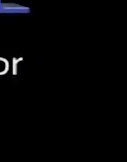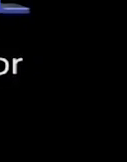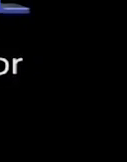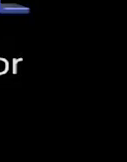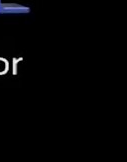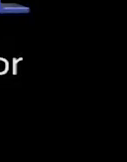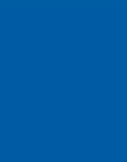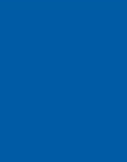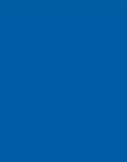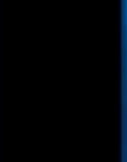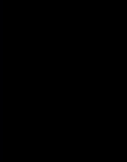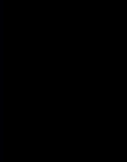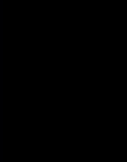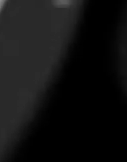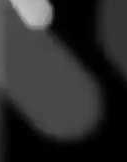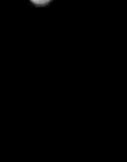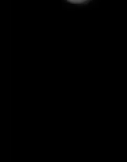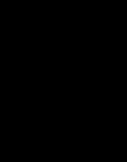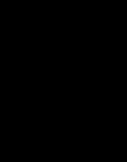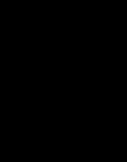national educator.